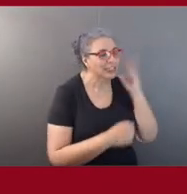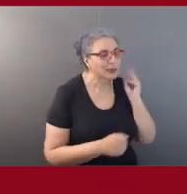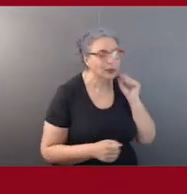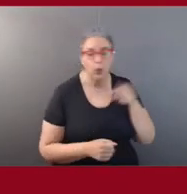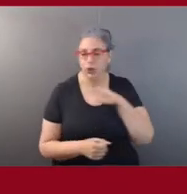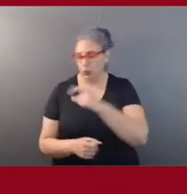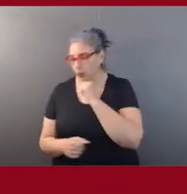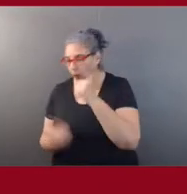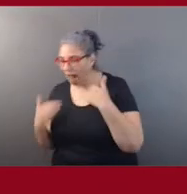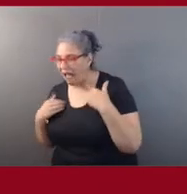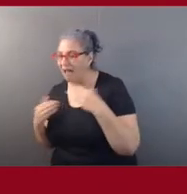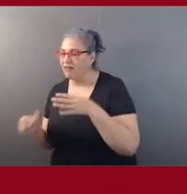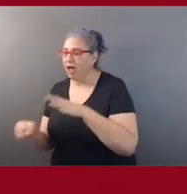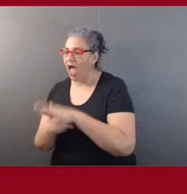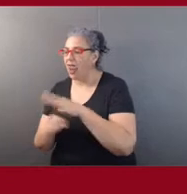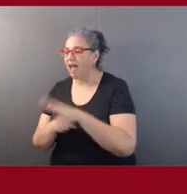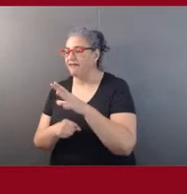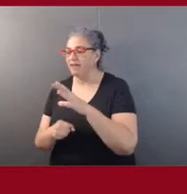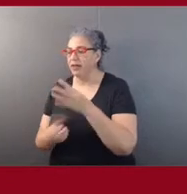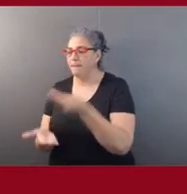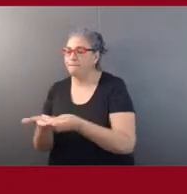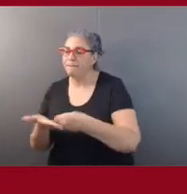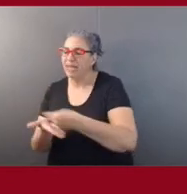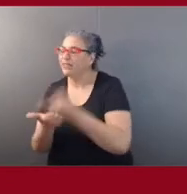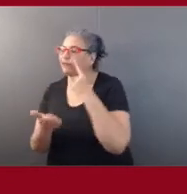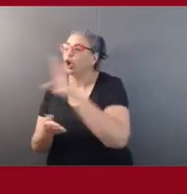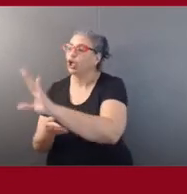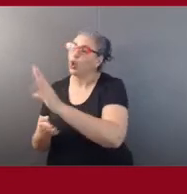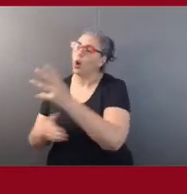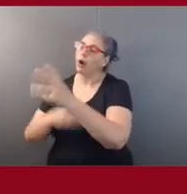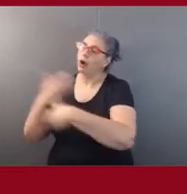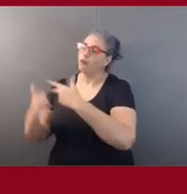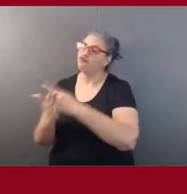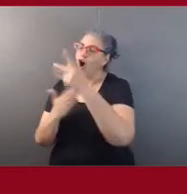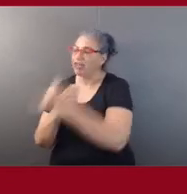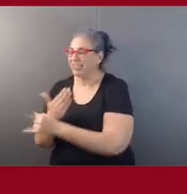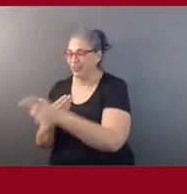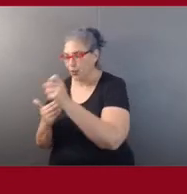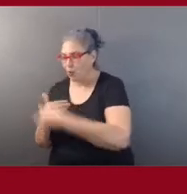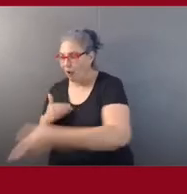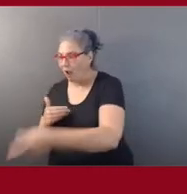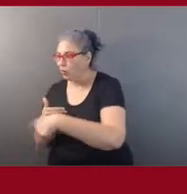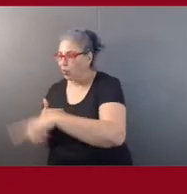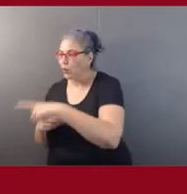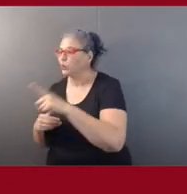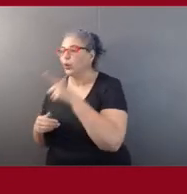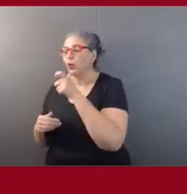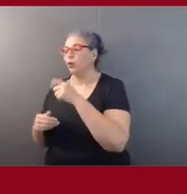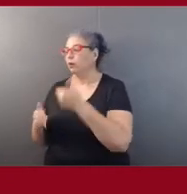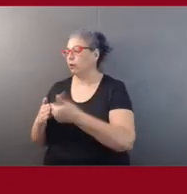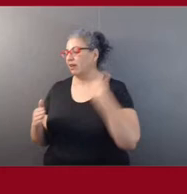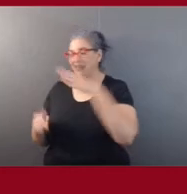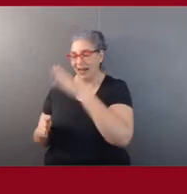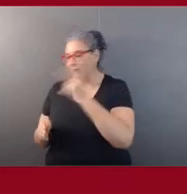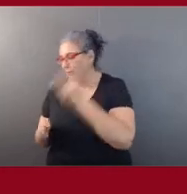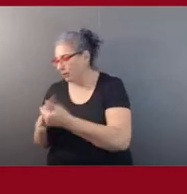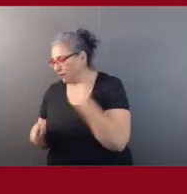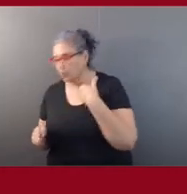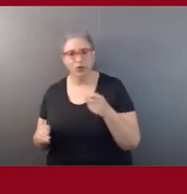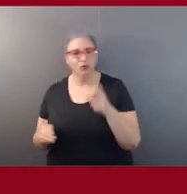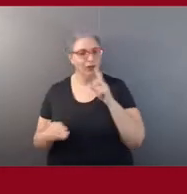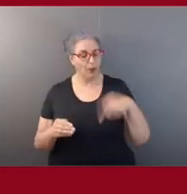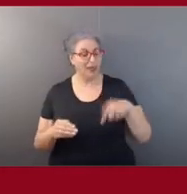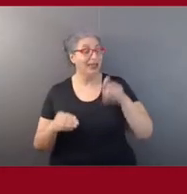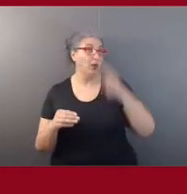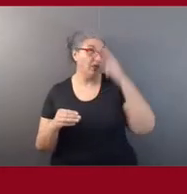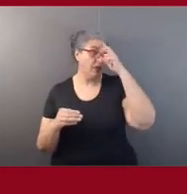And so it's really also trying to look at these other elements as well and say, how do we uplift this talent so that, and get